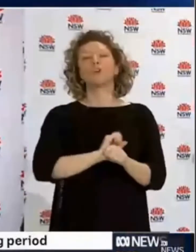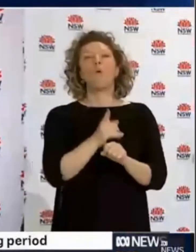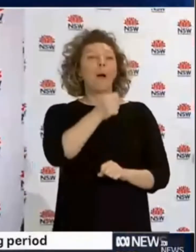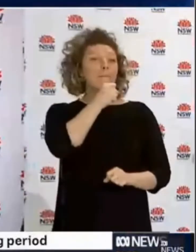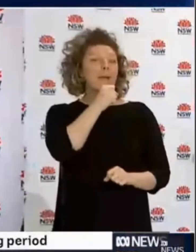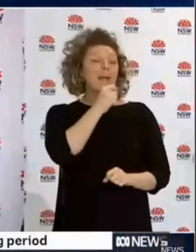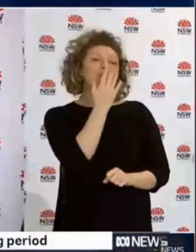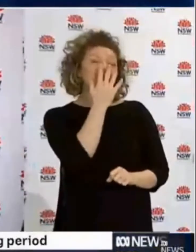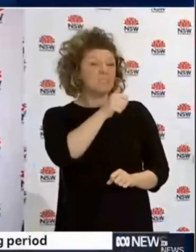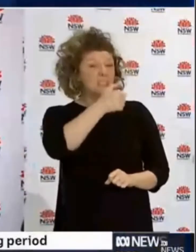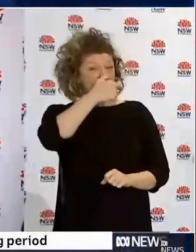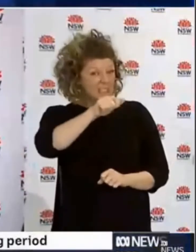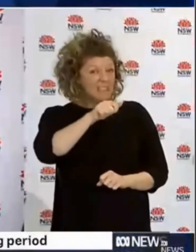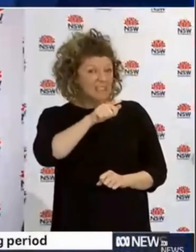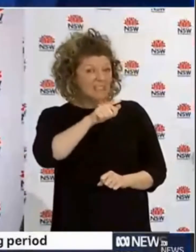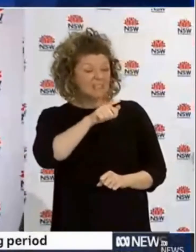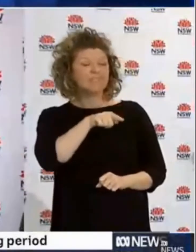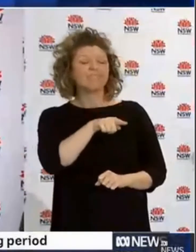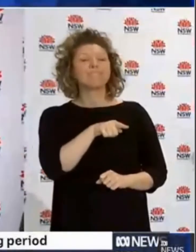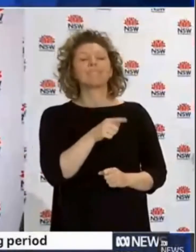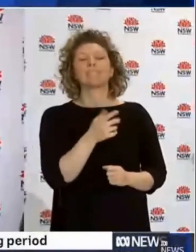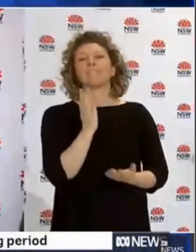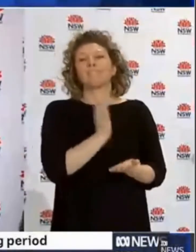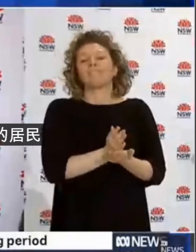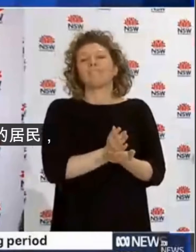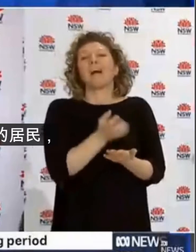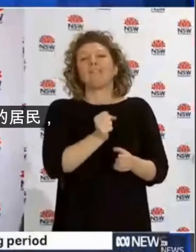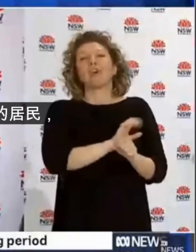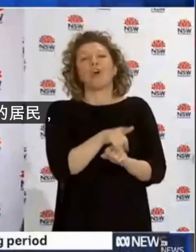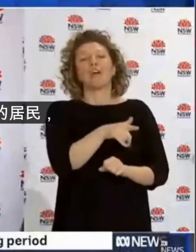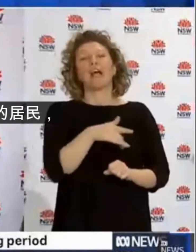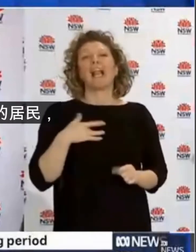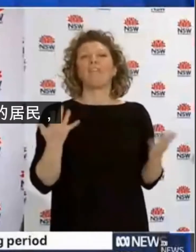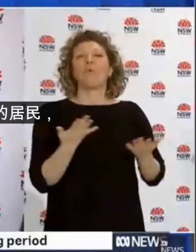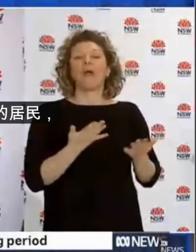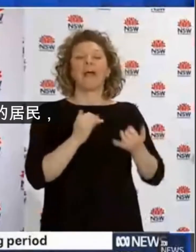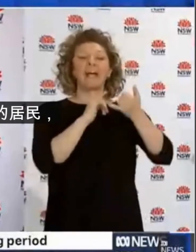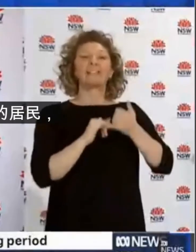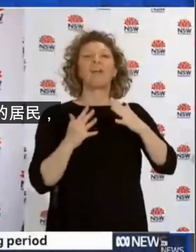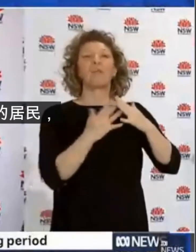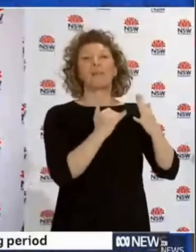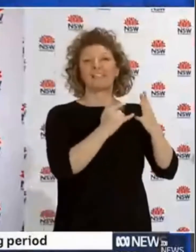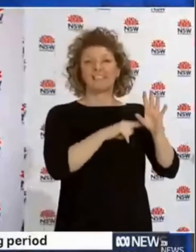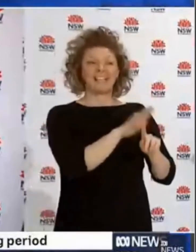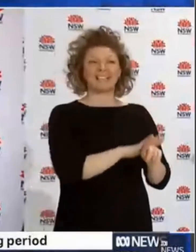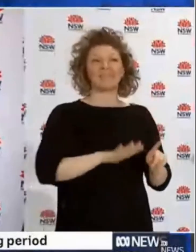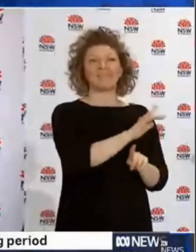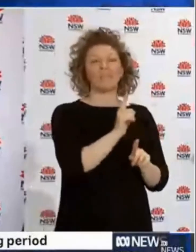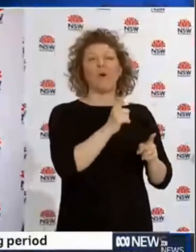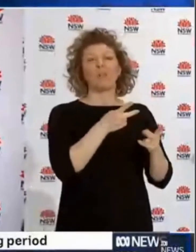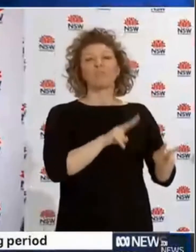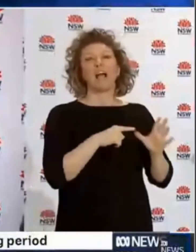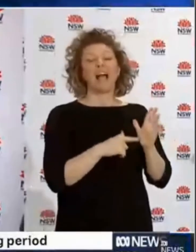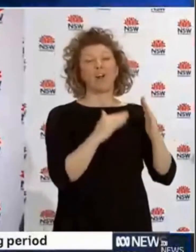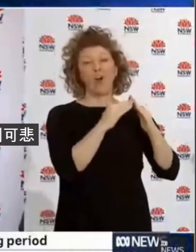his 60s who was confirmed overnight. He was a resident of southwestern Sydney and passed away at home. This